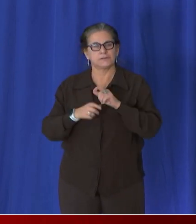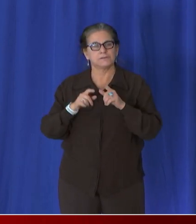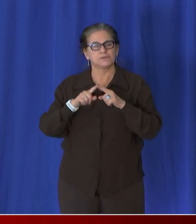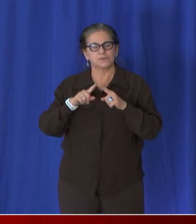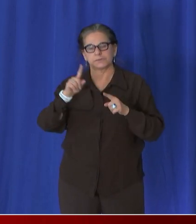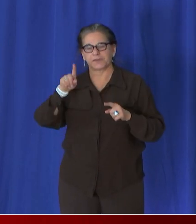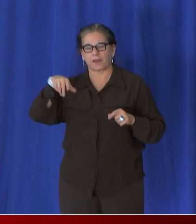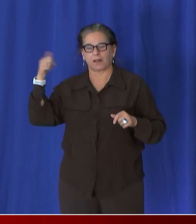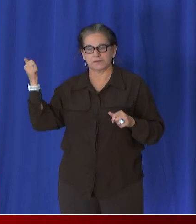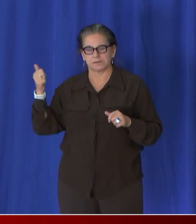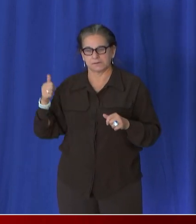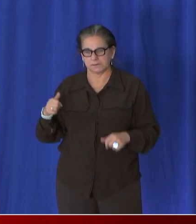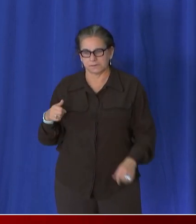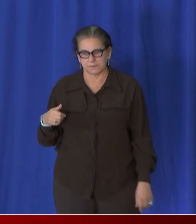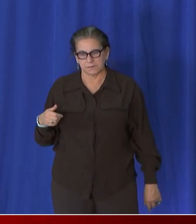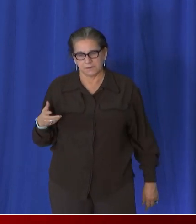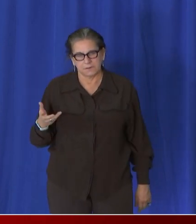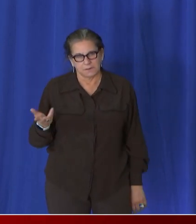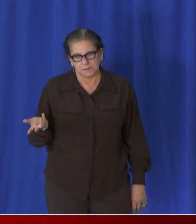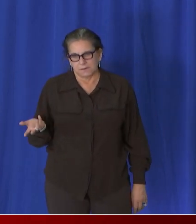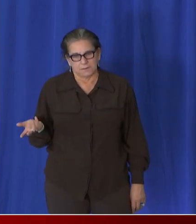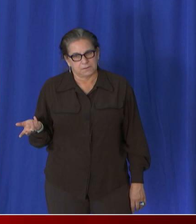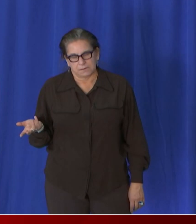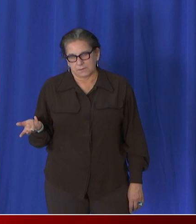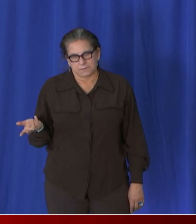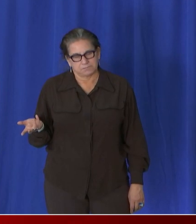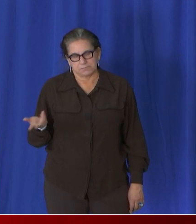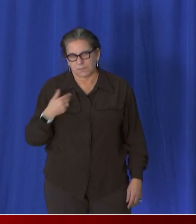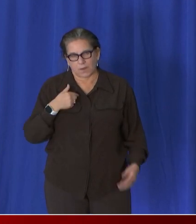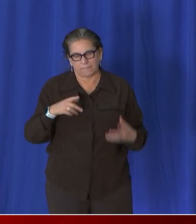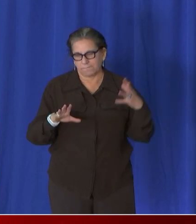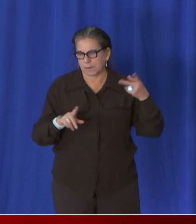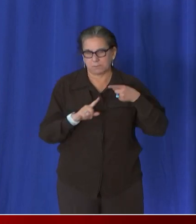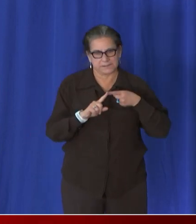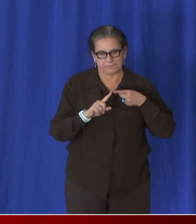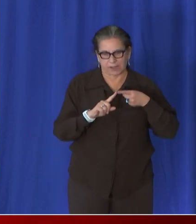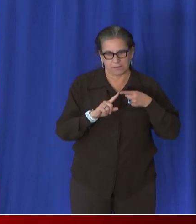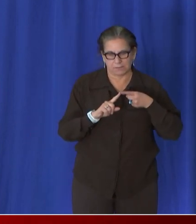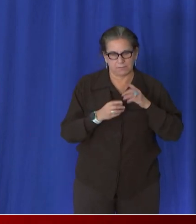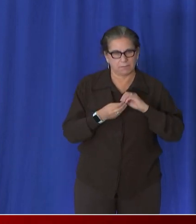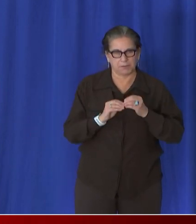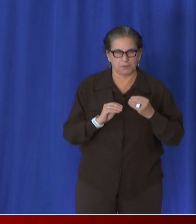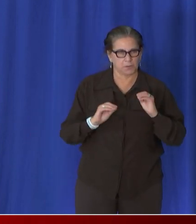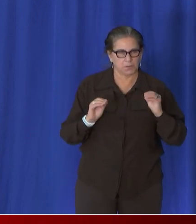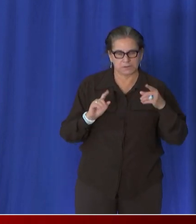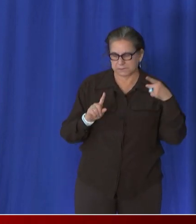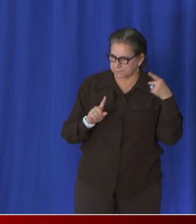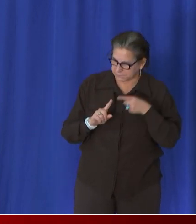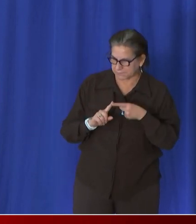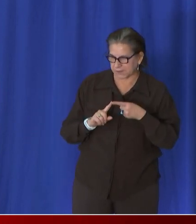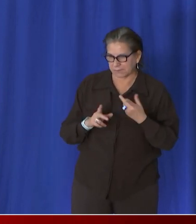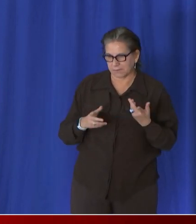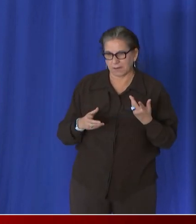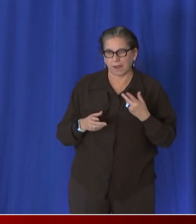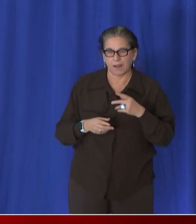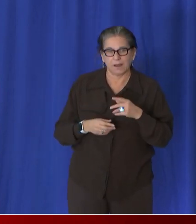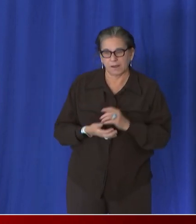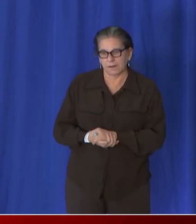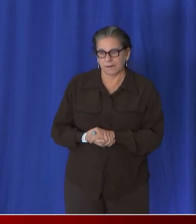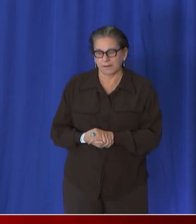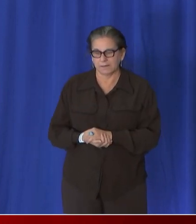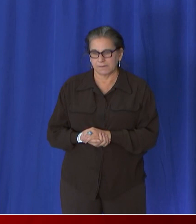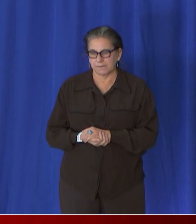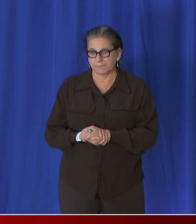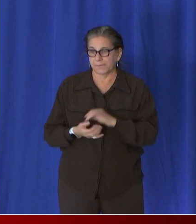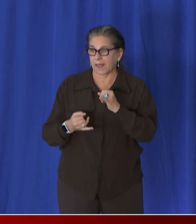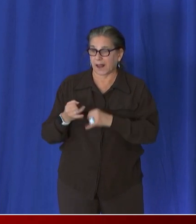affected? It was not a significant number. Okay, thanks. And then one last one from me. I wanted to ask about schools and if there's